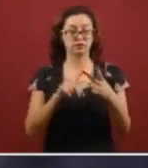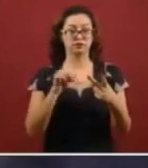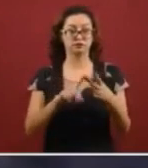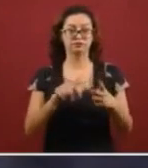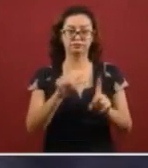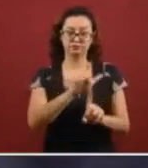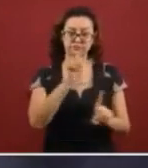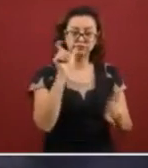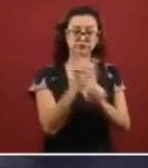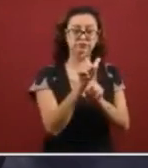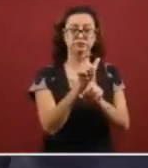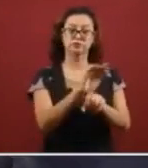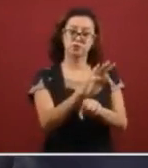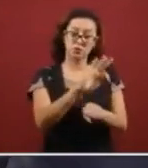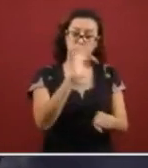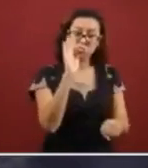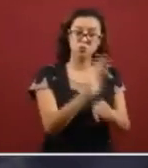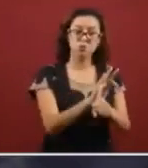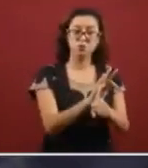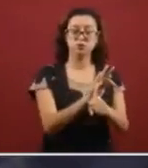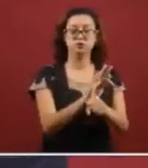them